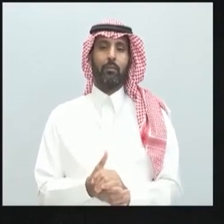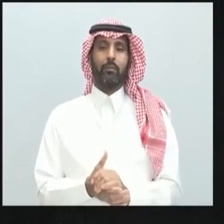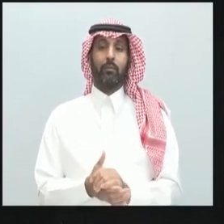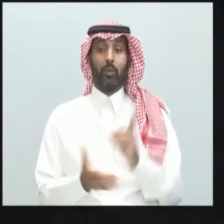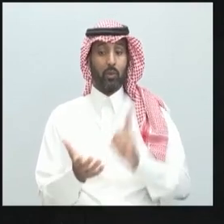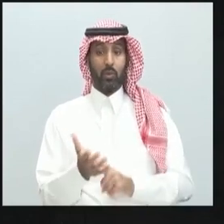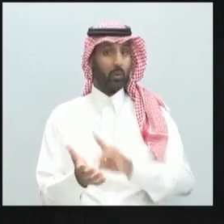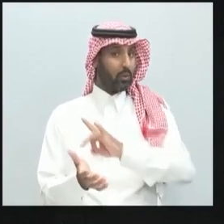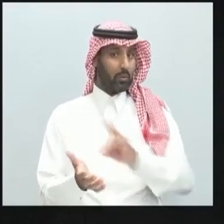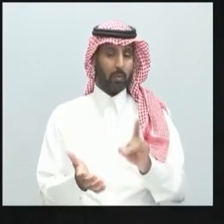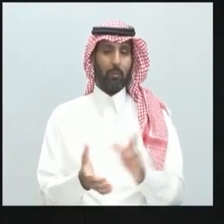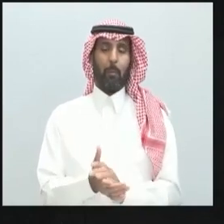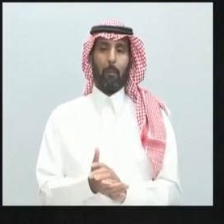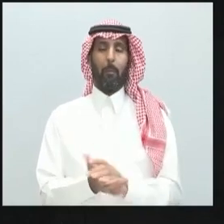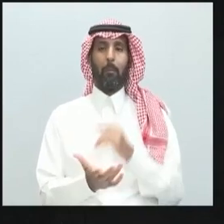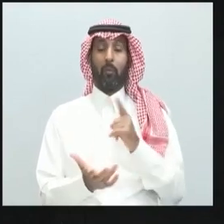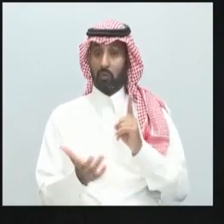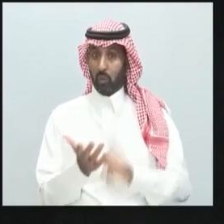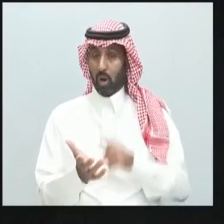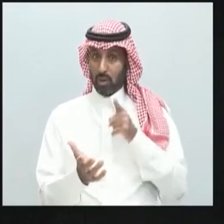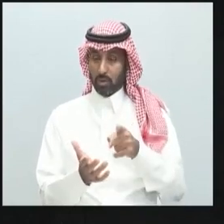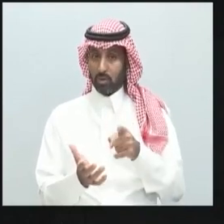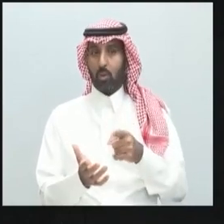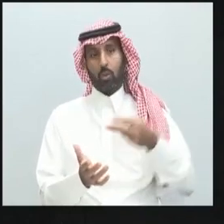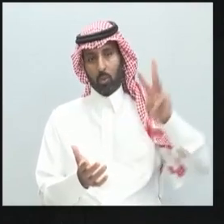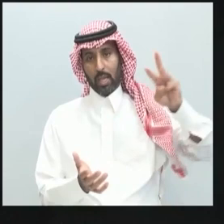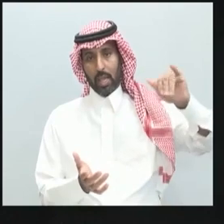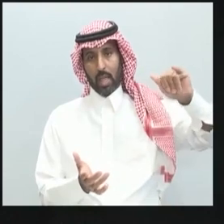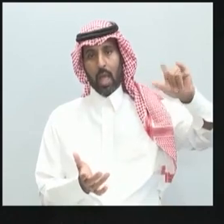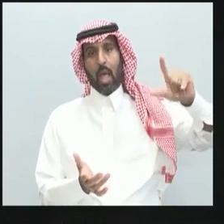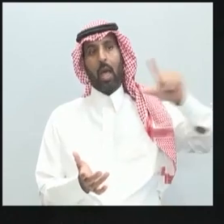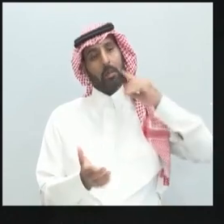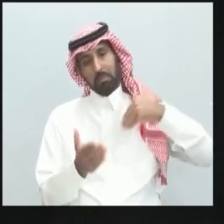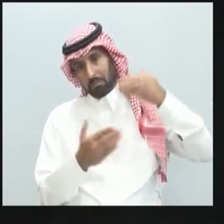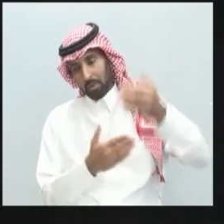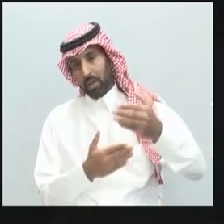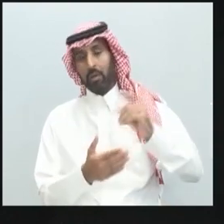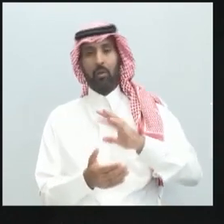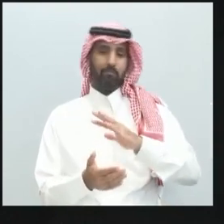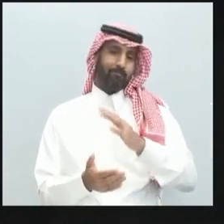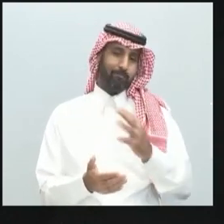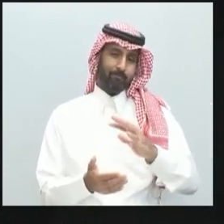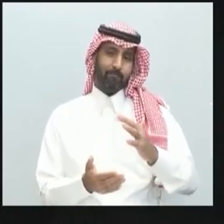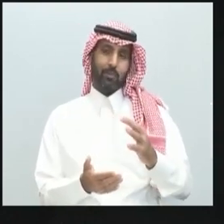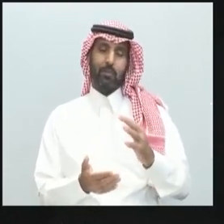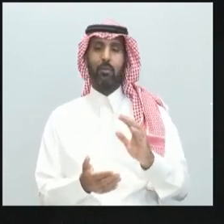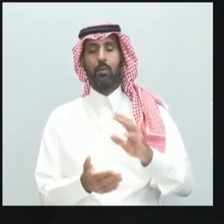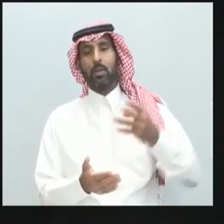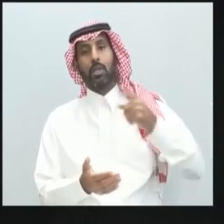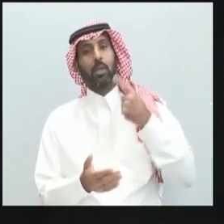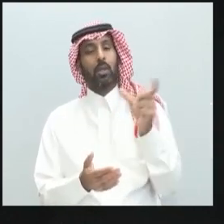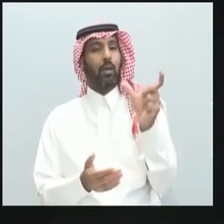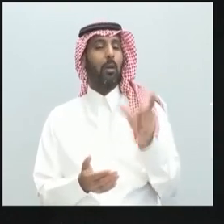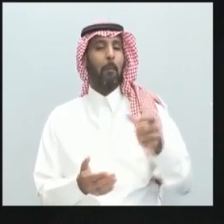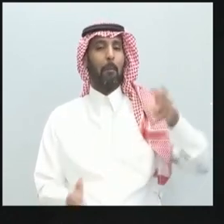not certain. If we are certain, we use will. If we are not certain, maybe it's possible, we use may